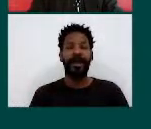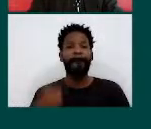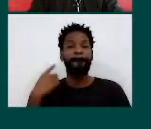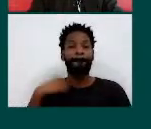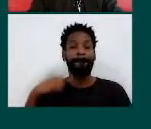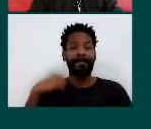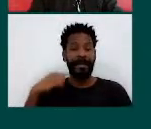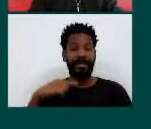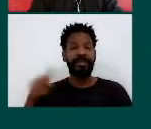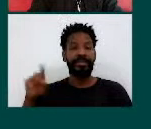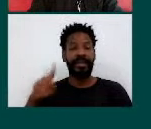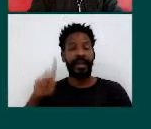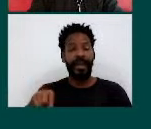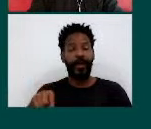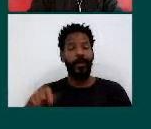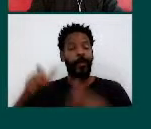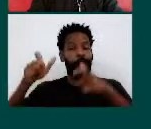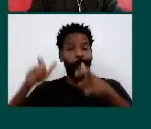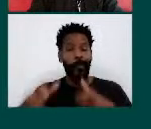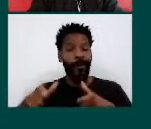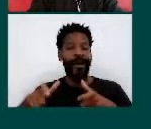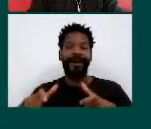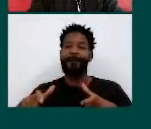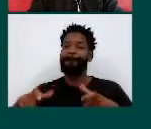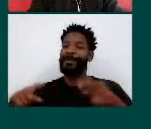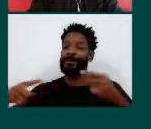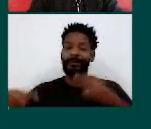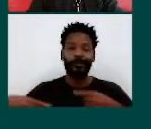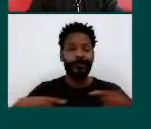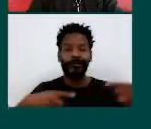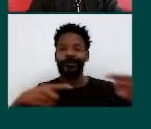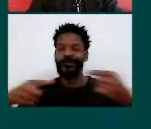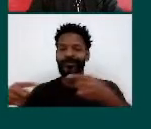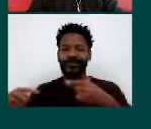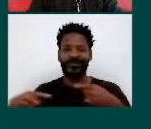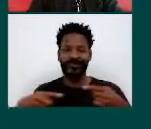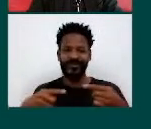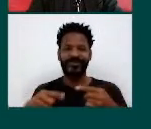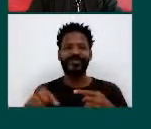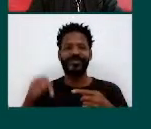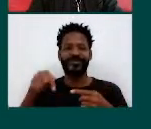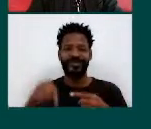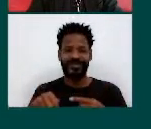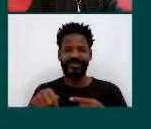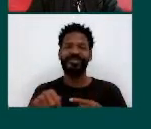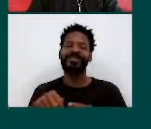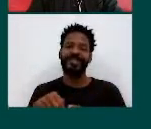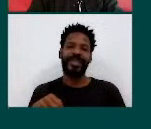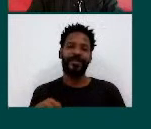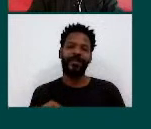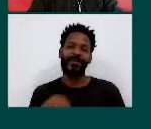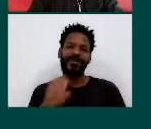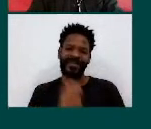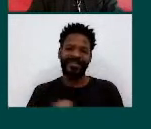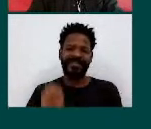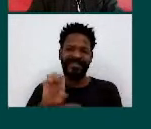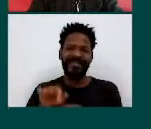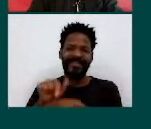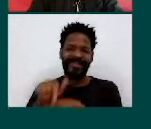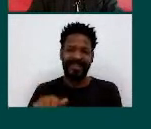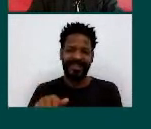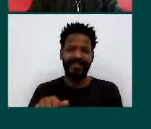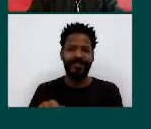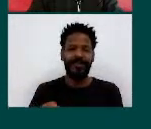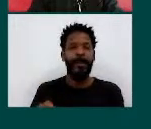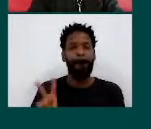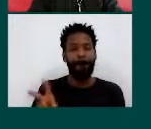this new era of sustainable energy in Minas Gerais. For we are a